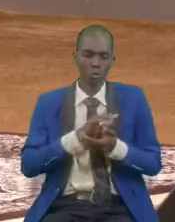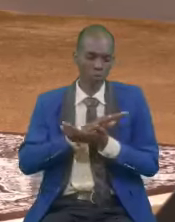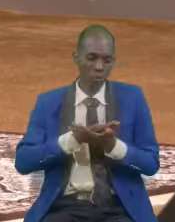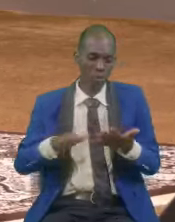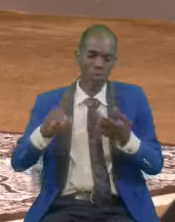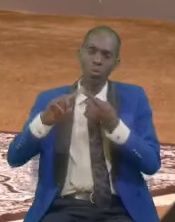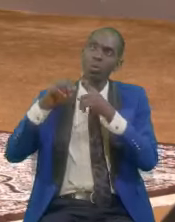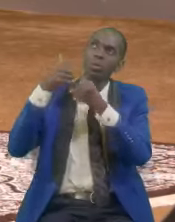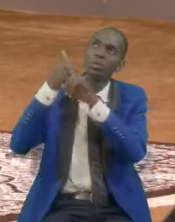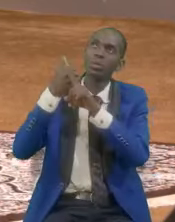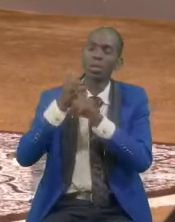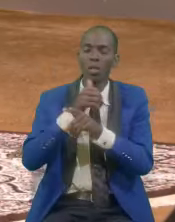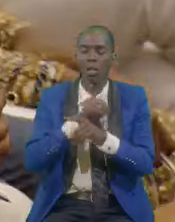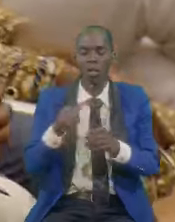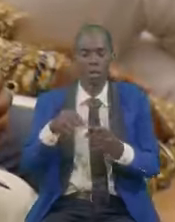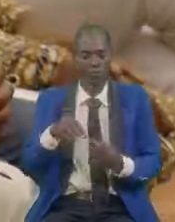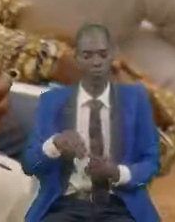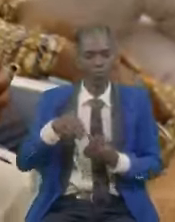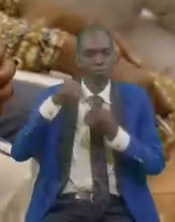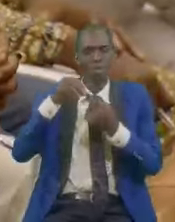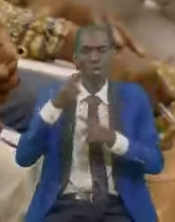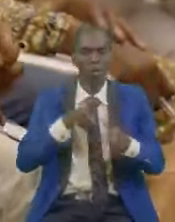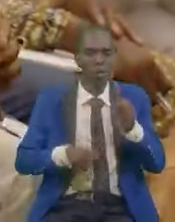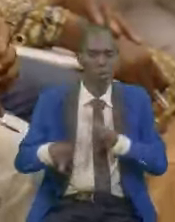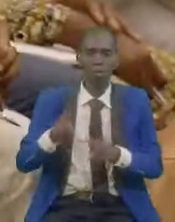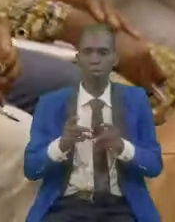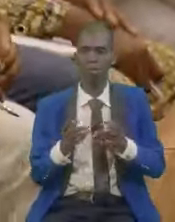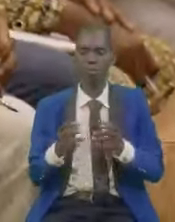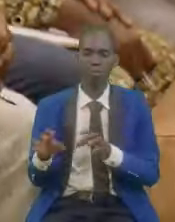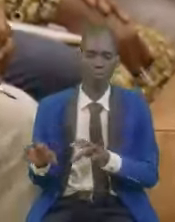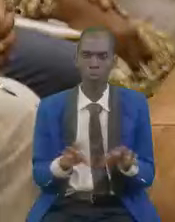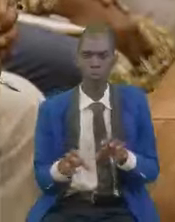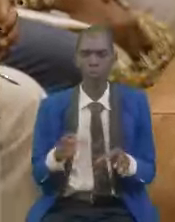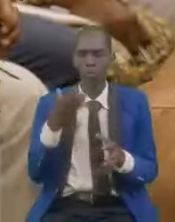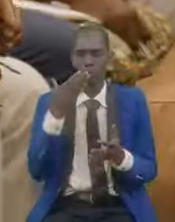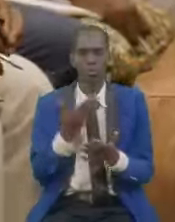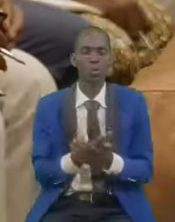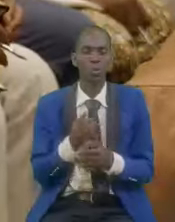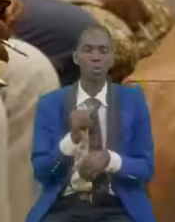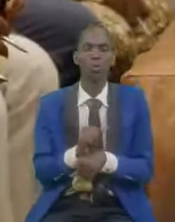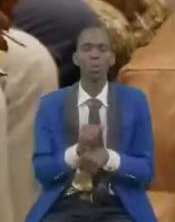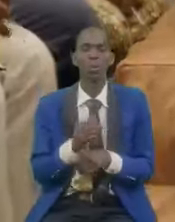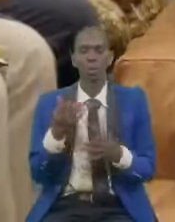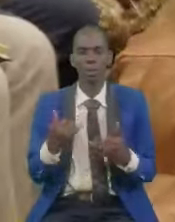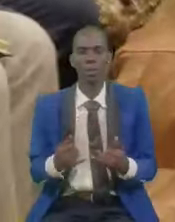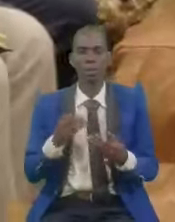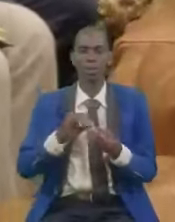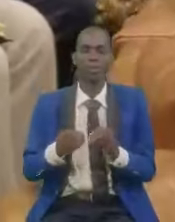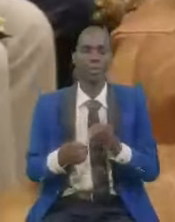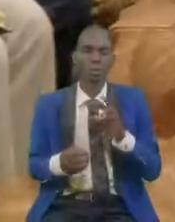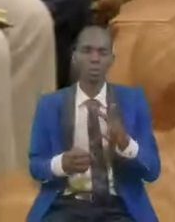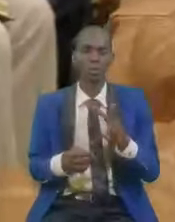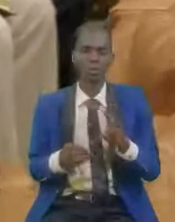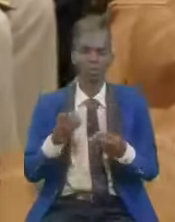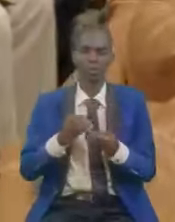himself a peculiar people, zealous of good works. Look at number two here.